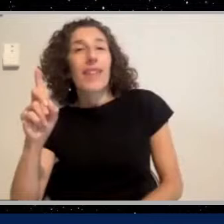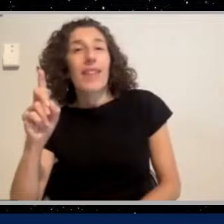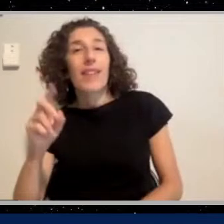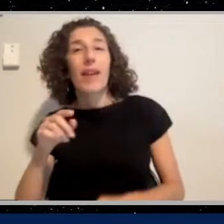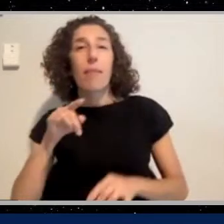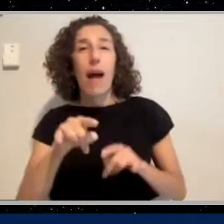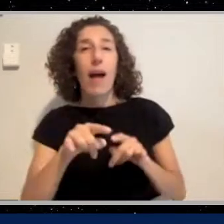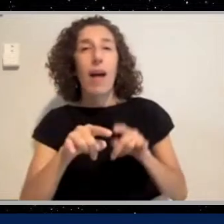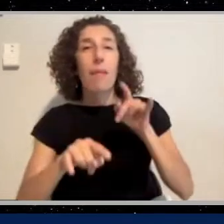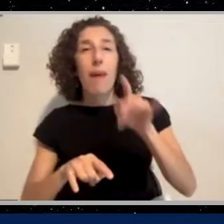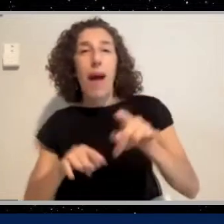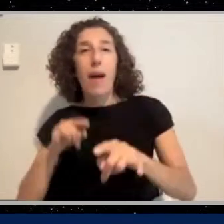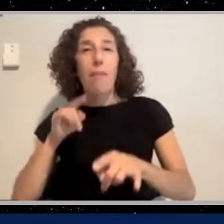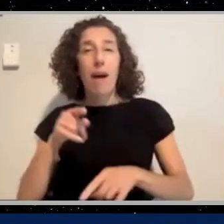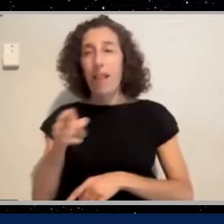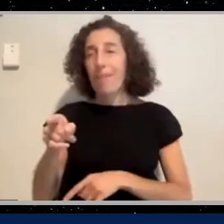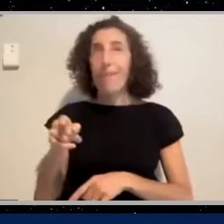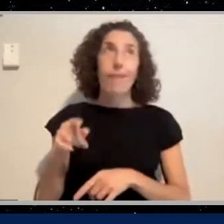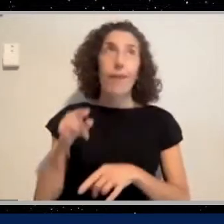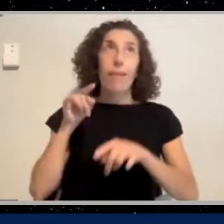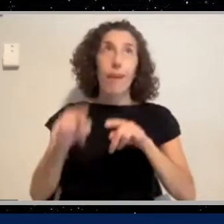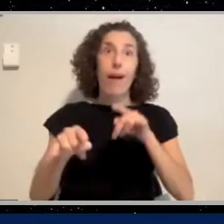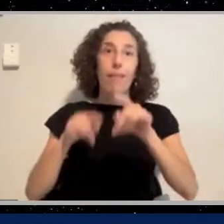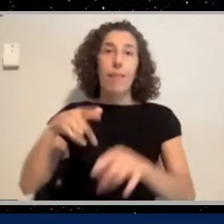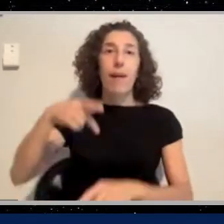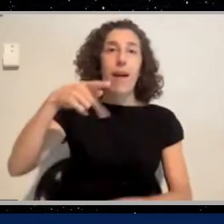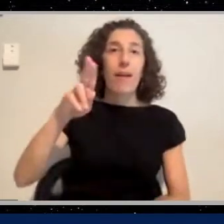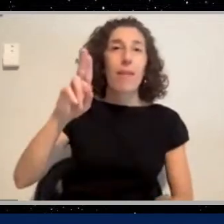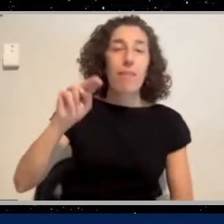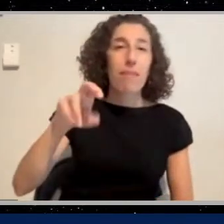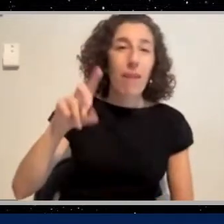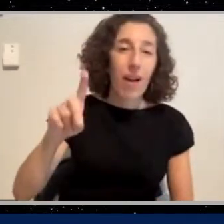well, Sawyer's on the stream, it seems.